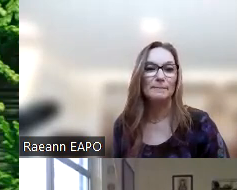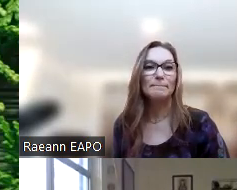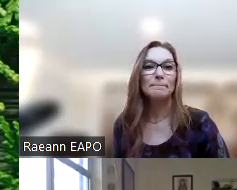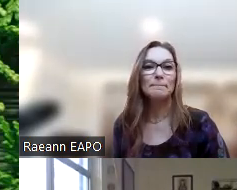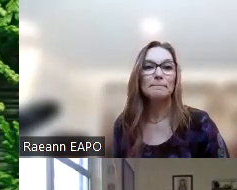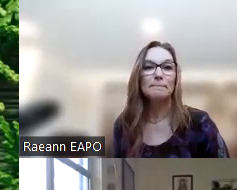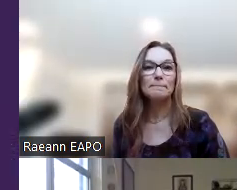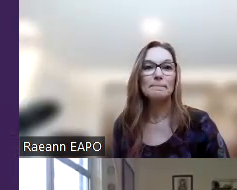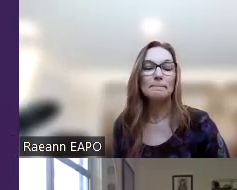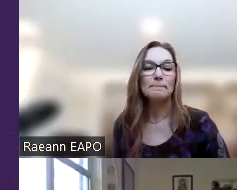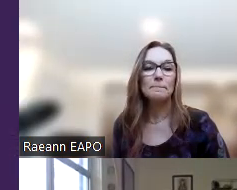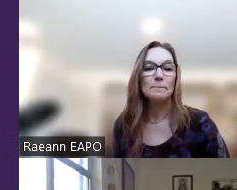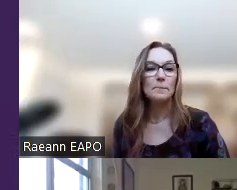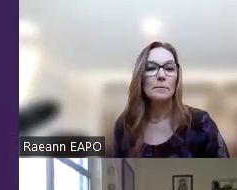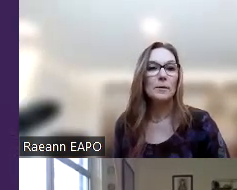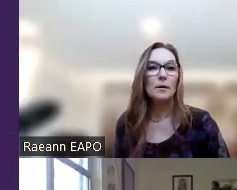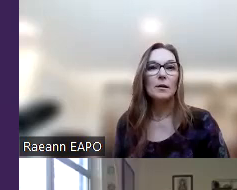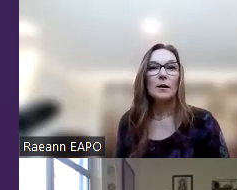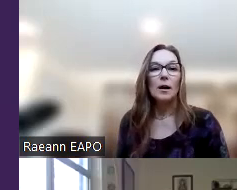respect.